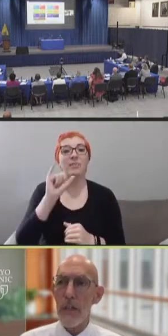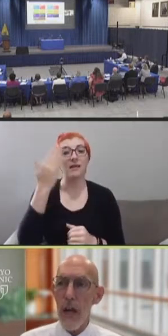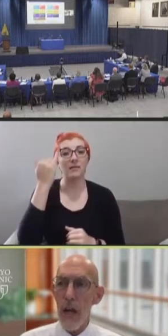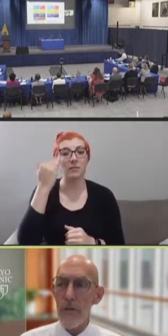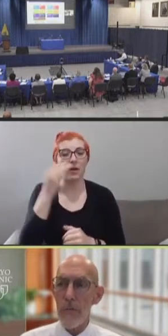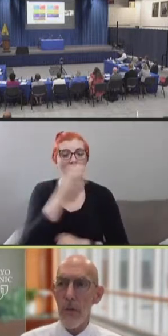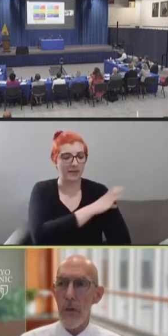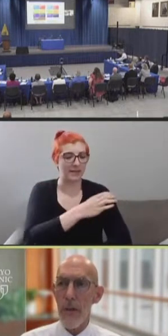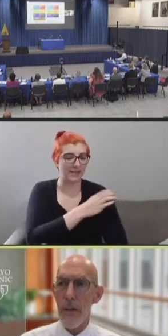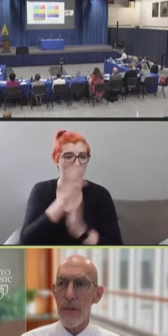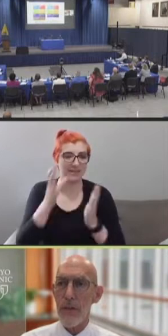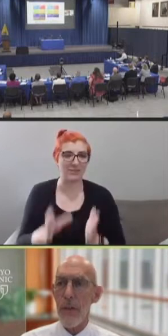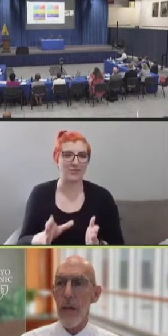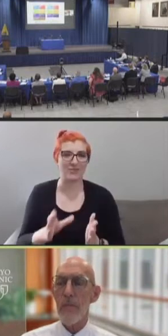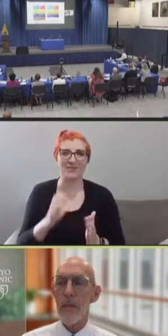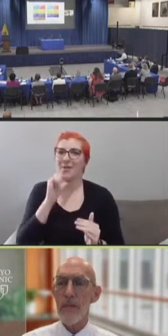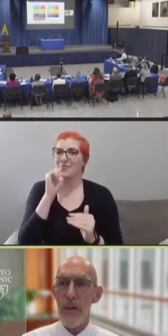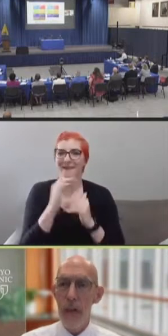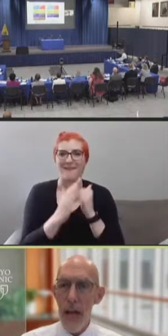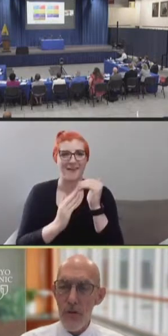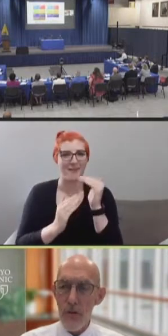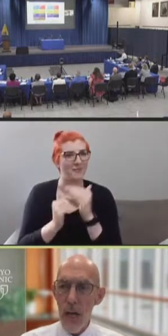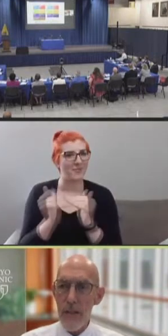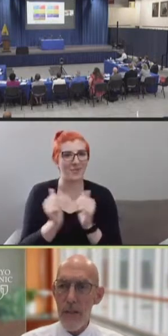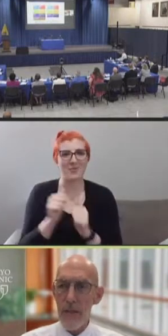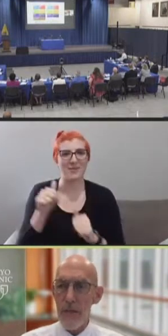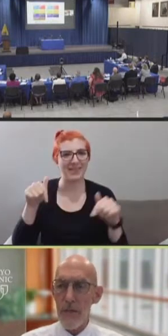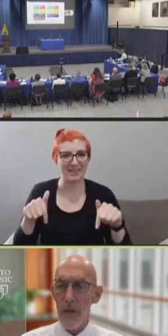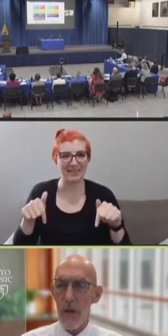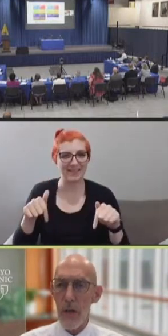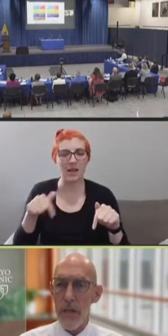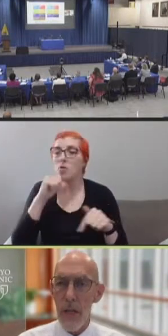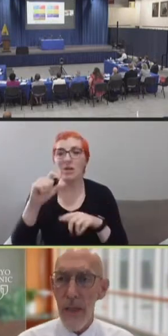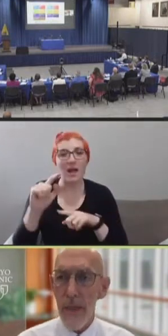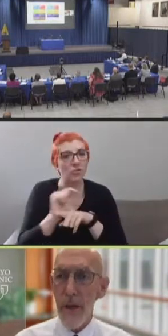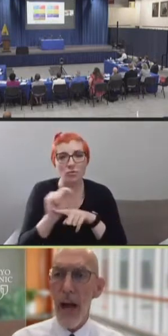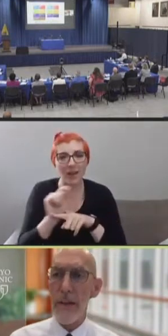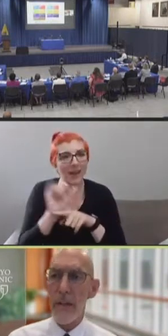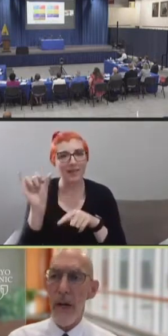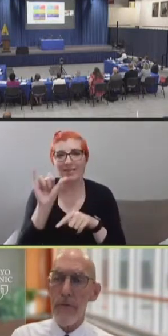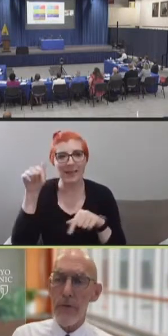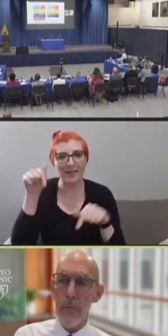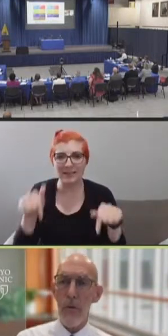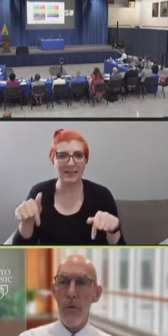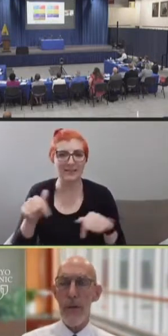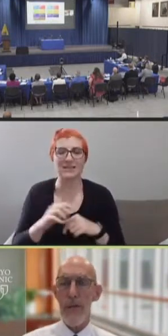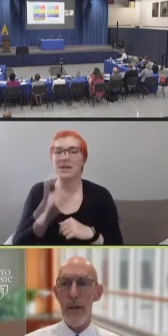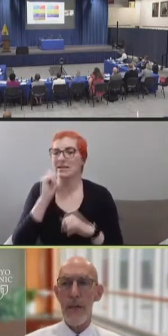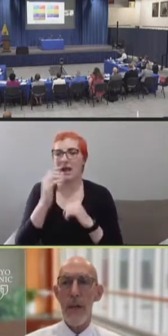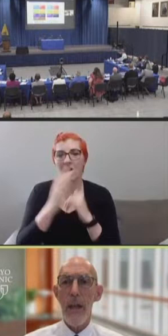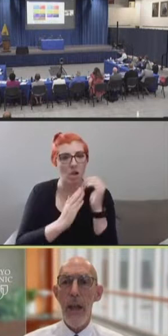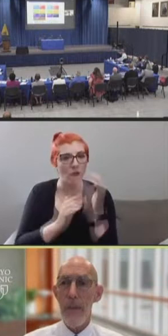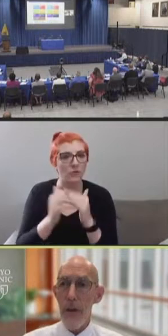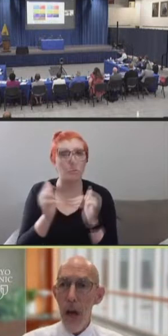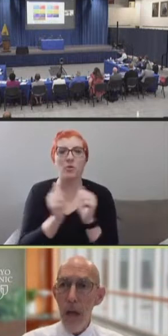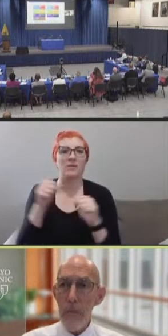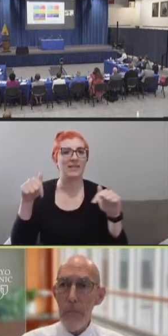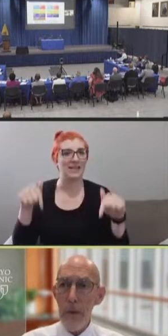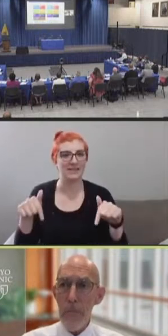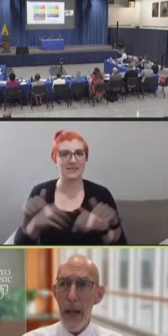are uncomfortable with this, because they're not trained in this, of course. They're not comfortable with it, and